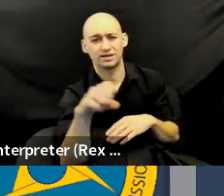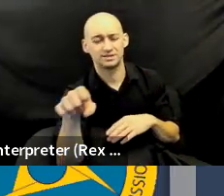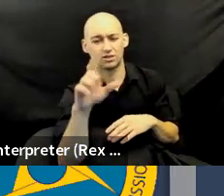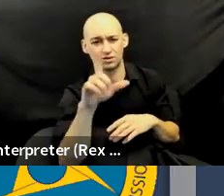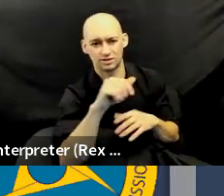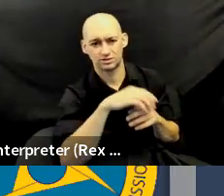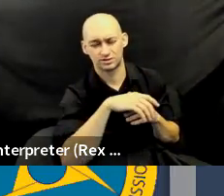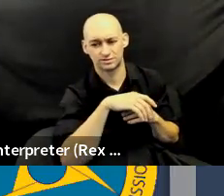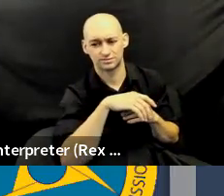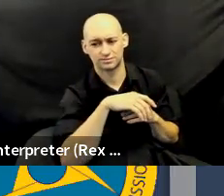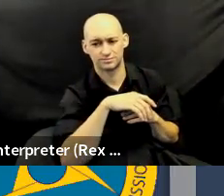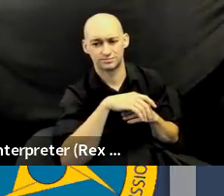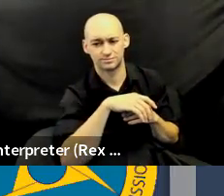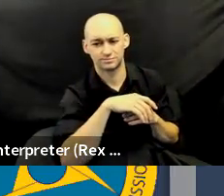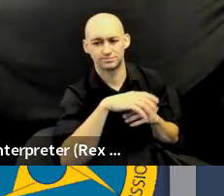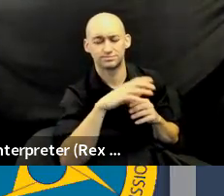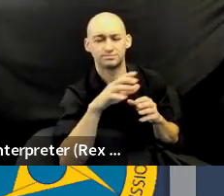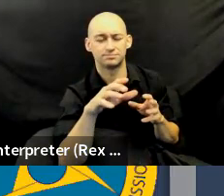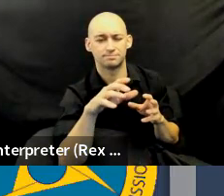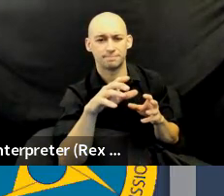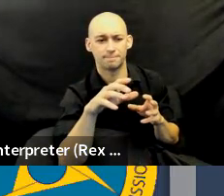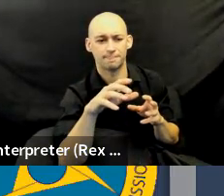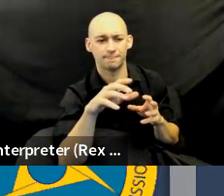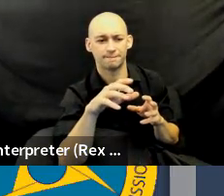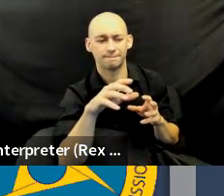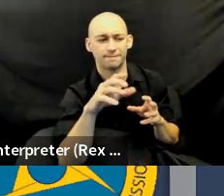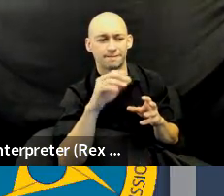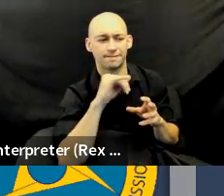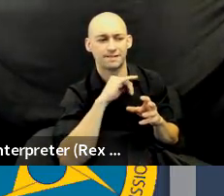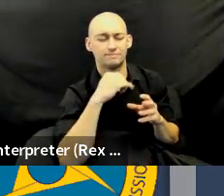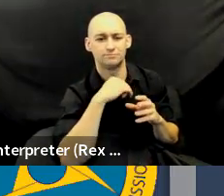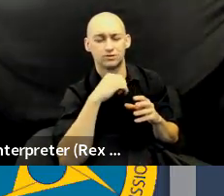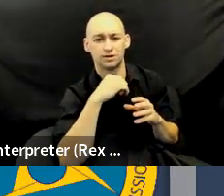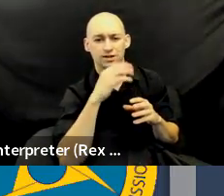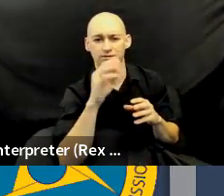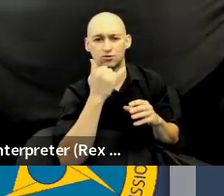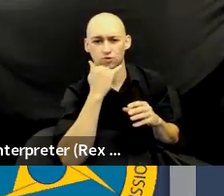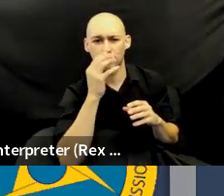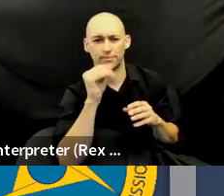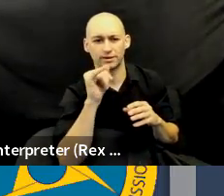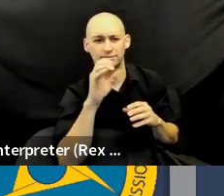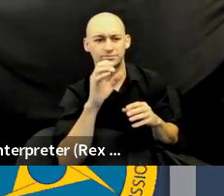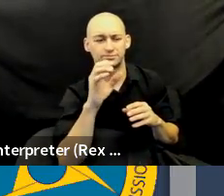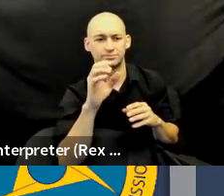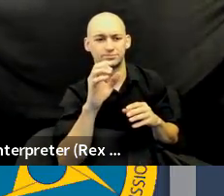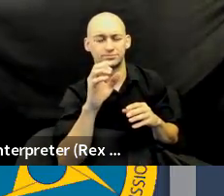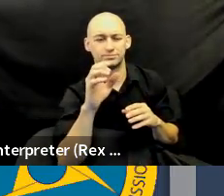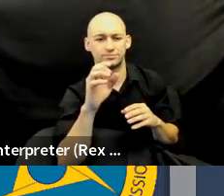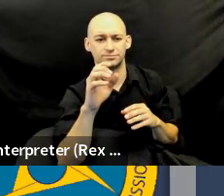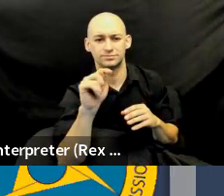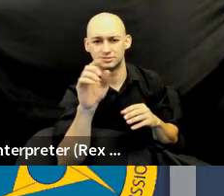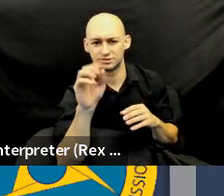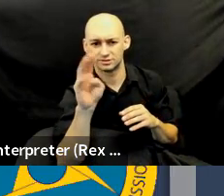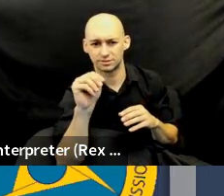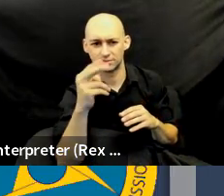Director Roberts can probably come up. I will just say, oops, sorry, I'm talking to the wrong microphone. I would just, like Tom Hanks in